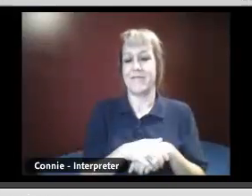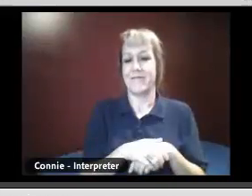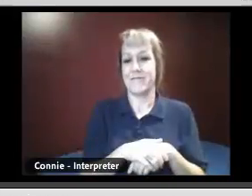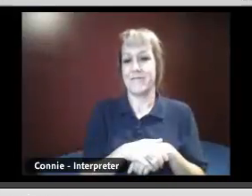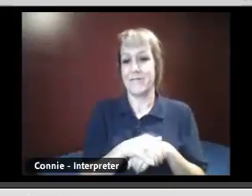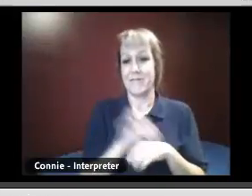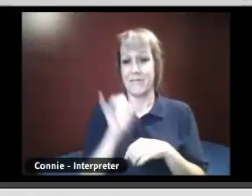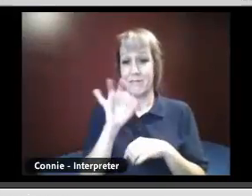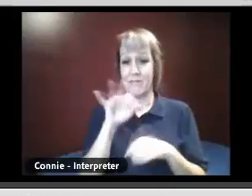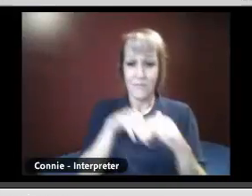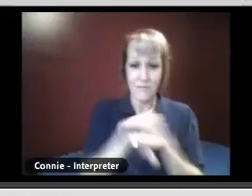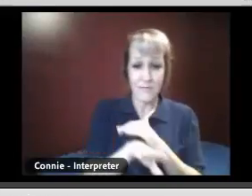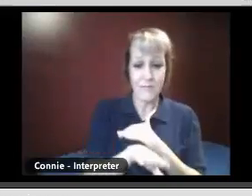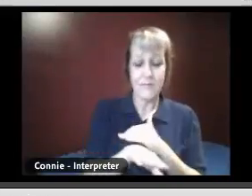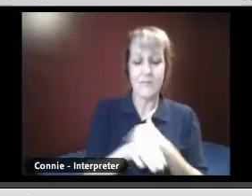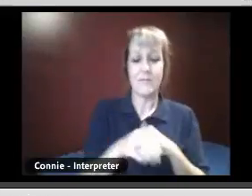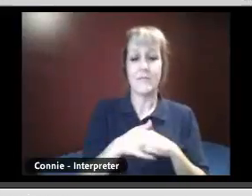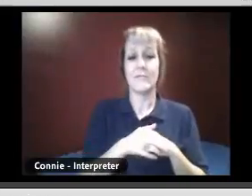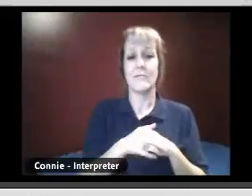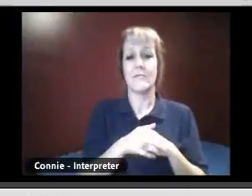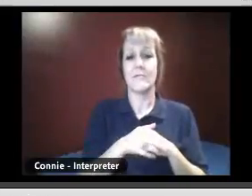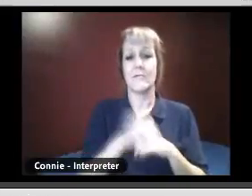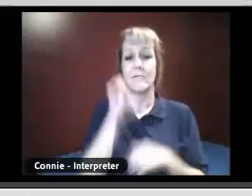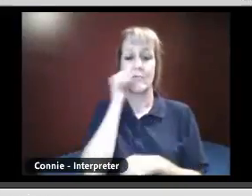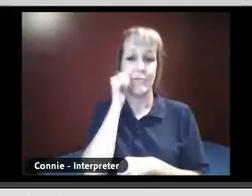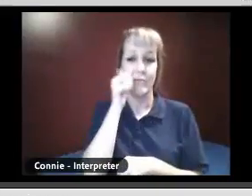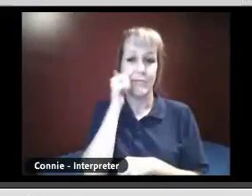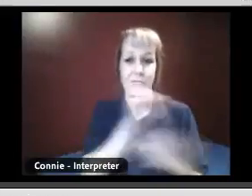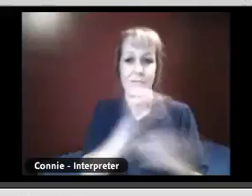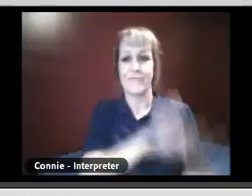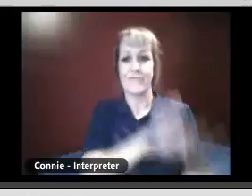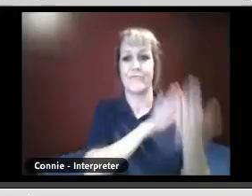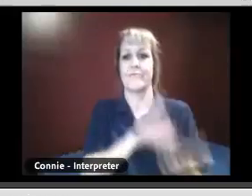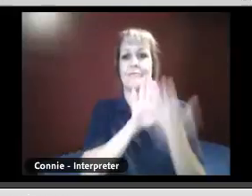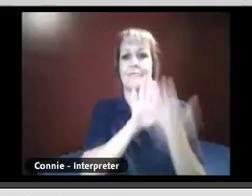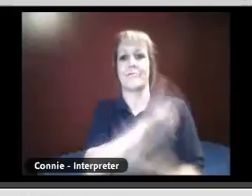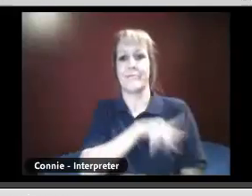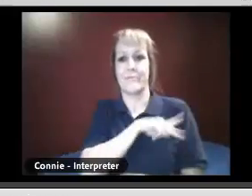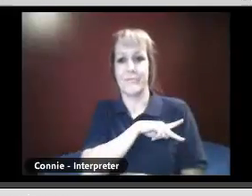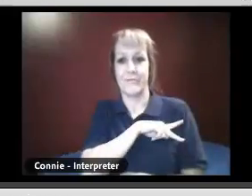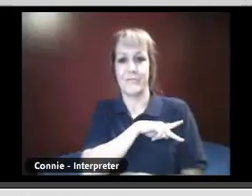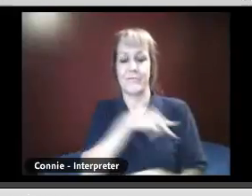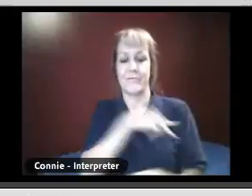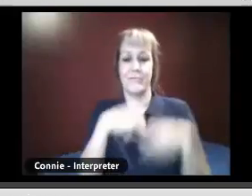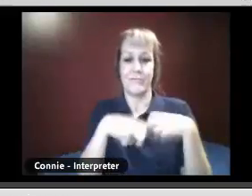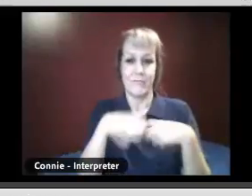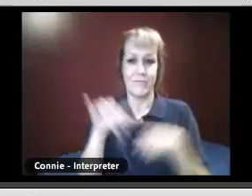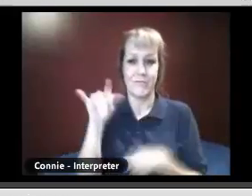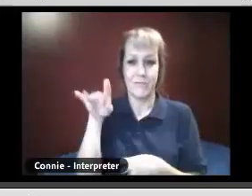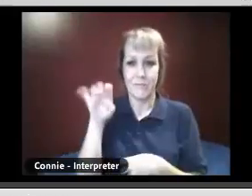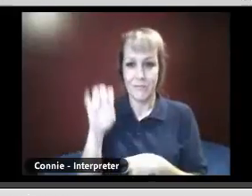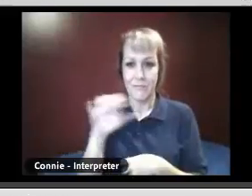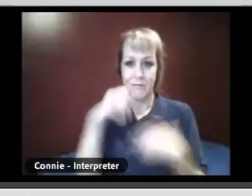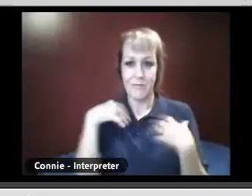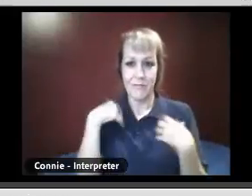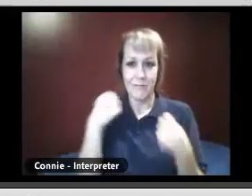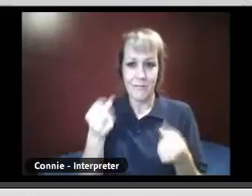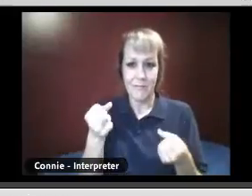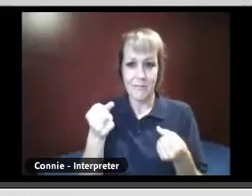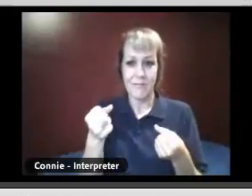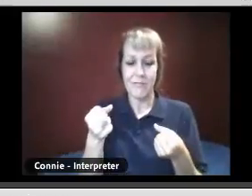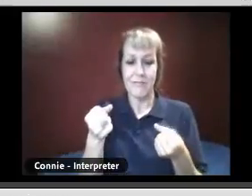in and every day we're faced with a personality or a style, that's not healthy for us, we almost don't